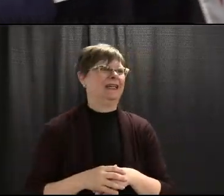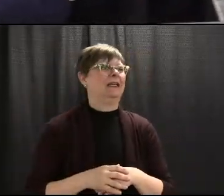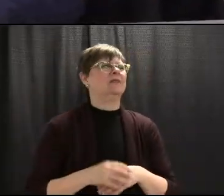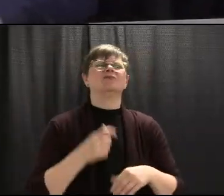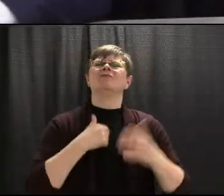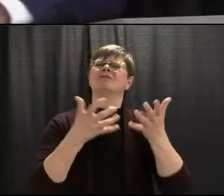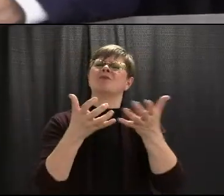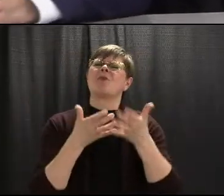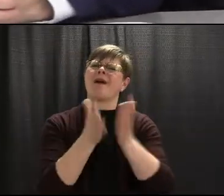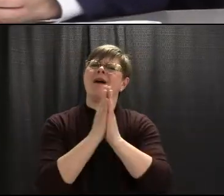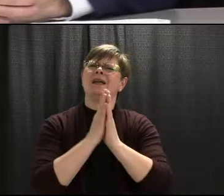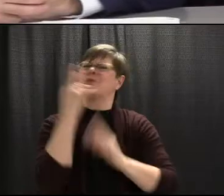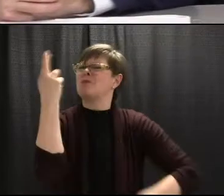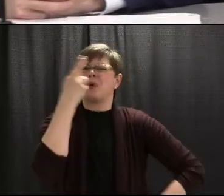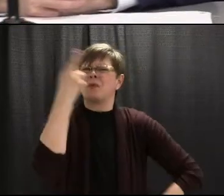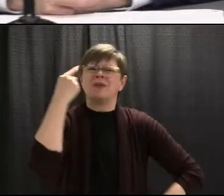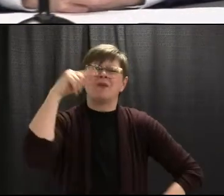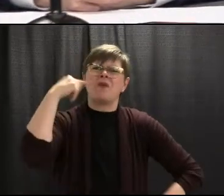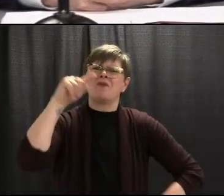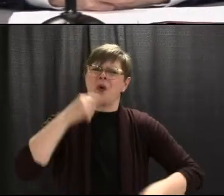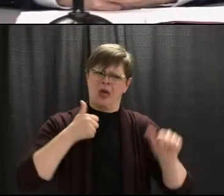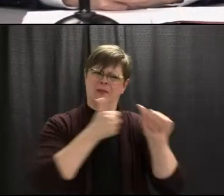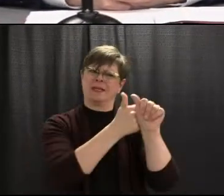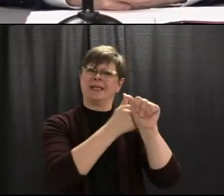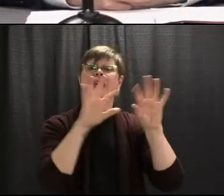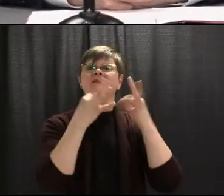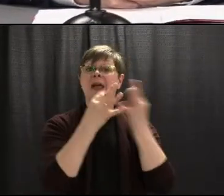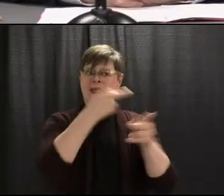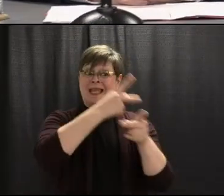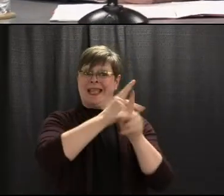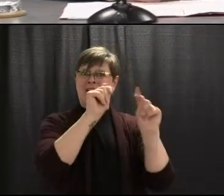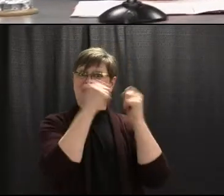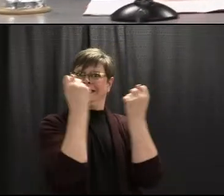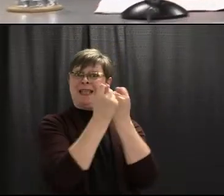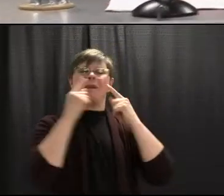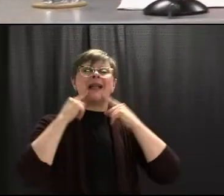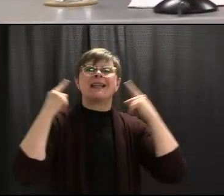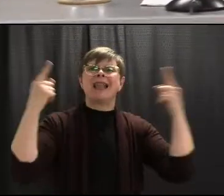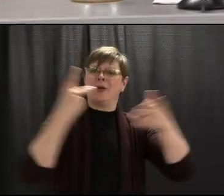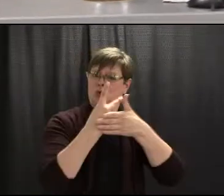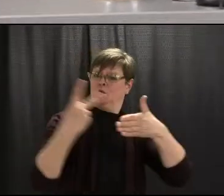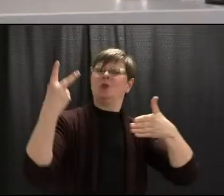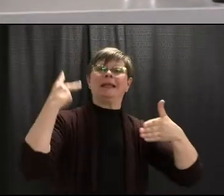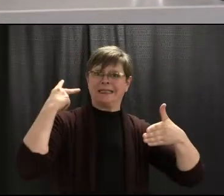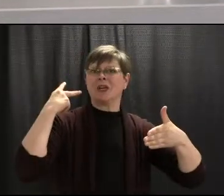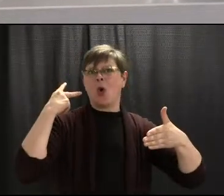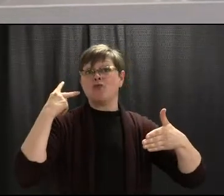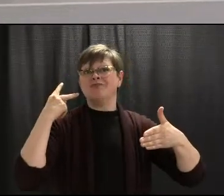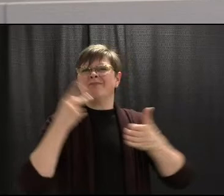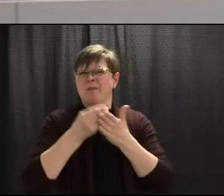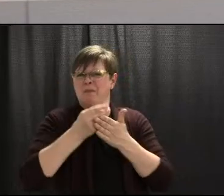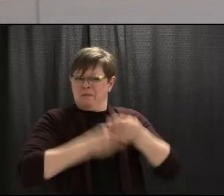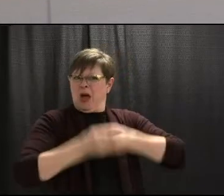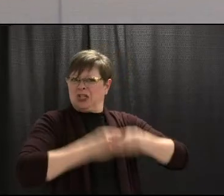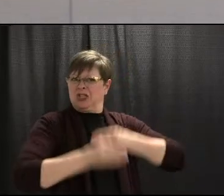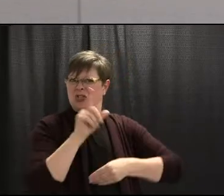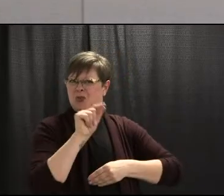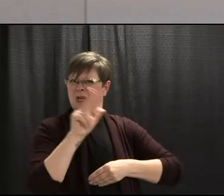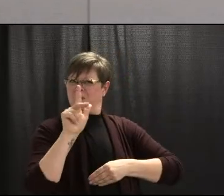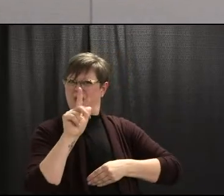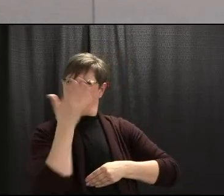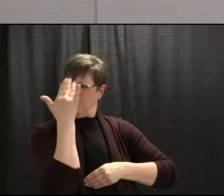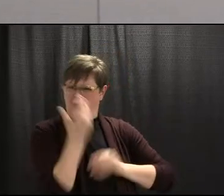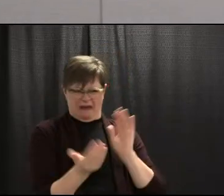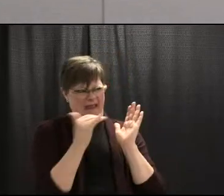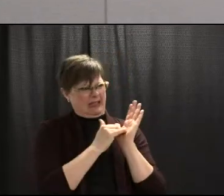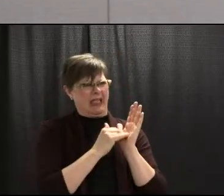ask about the purpose of these updates, because the family care teams were announced just over 2 weeks ago. Yep. So why do another update and talk about them again?